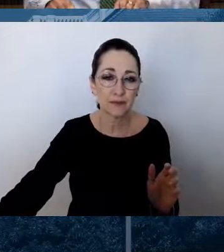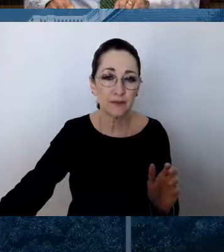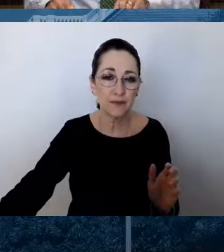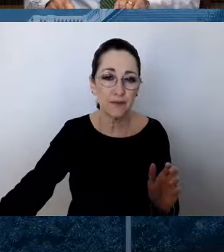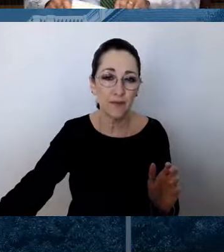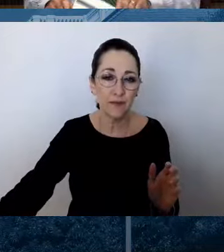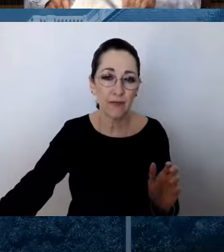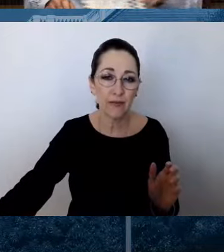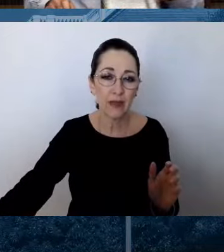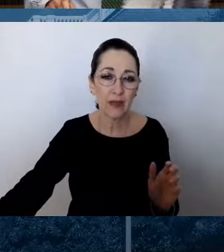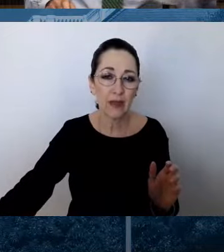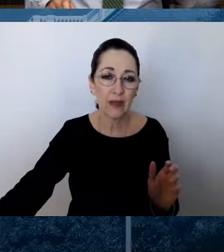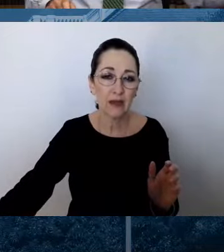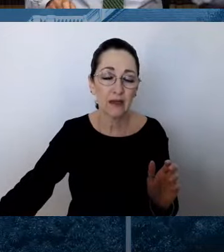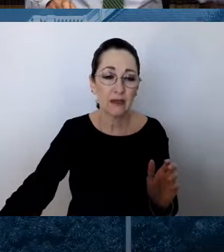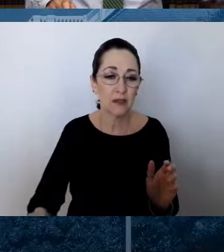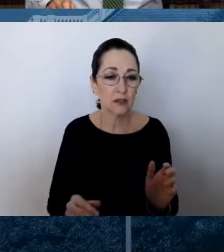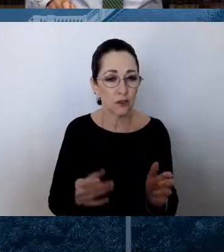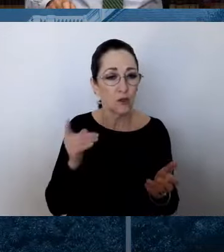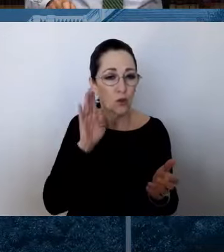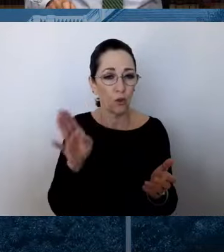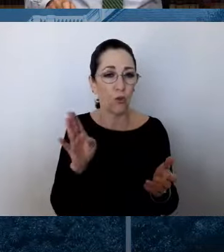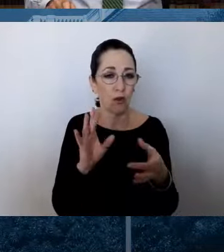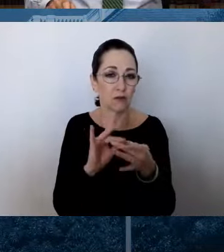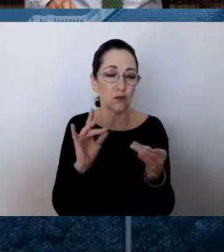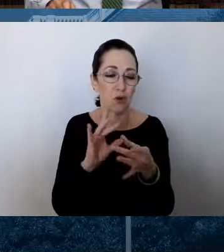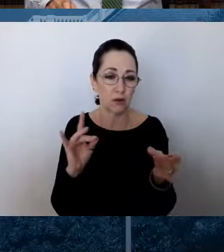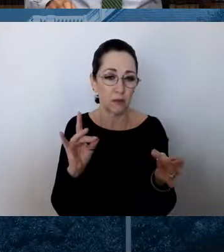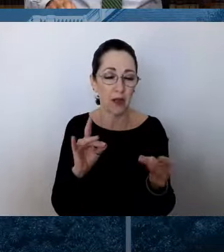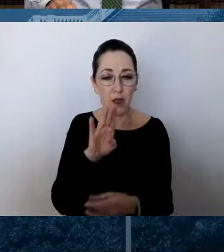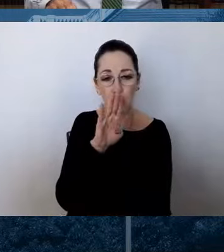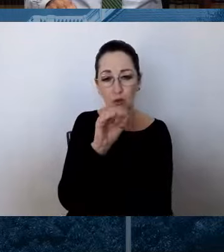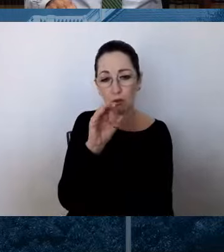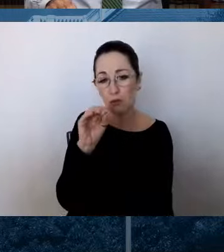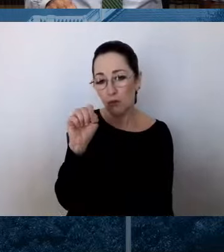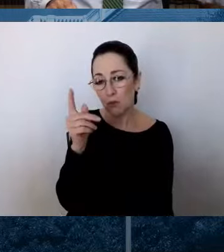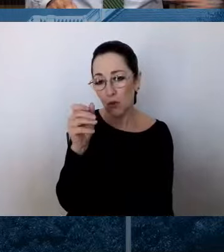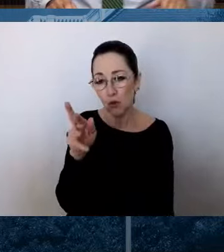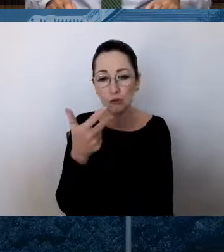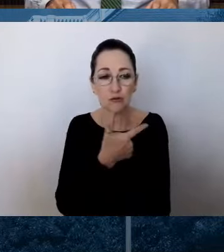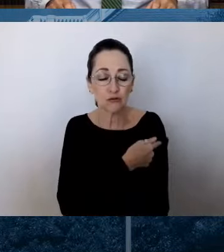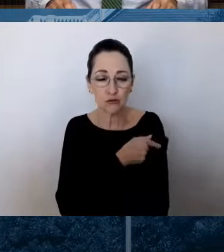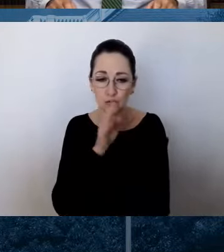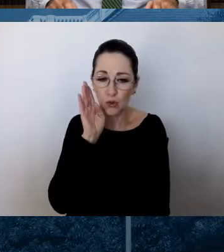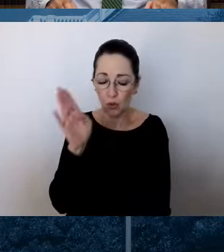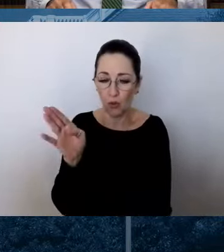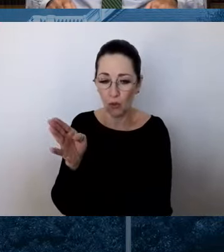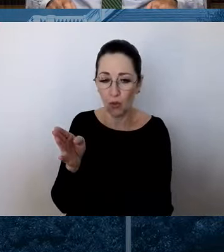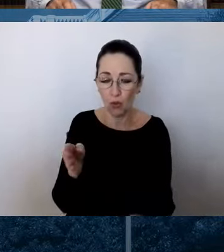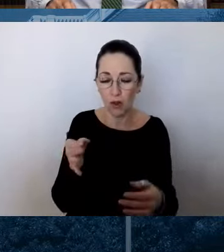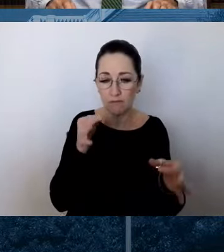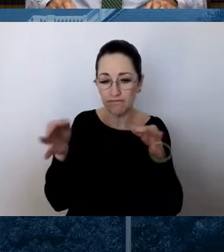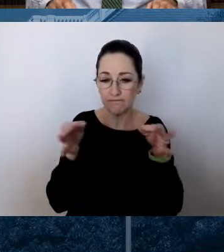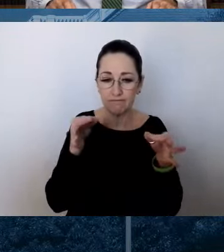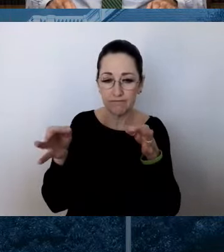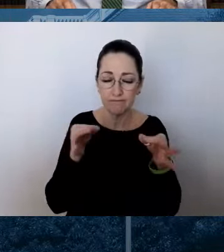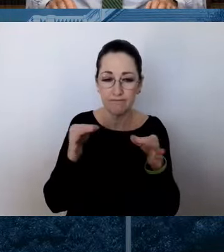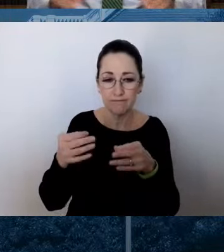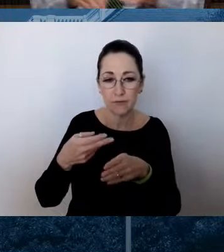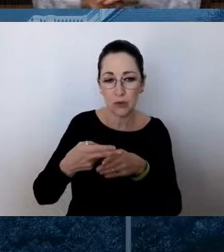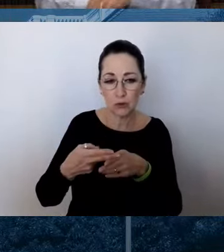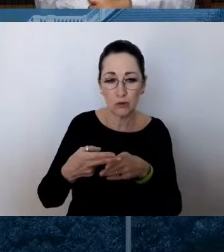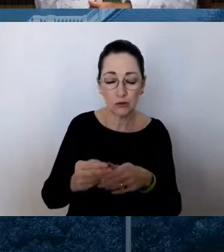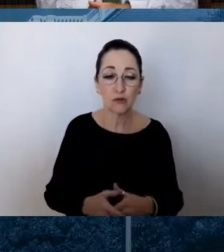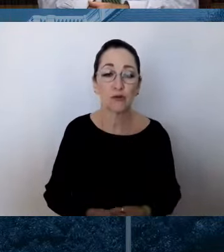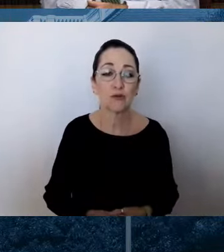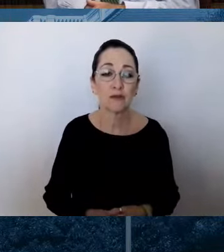boosters in a minute. But those vaccination rates are not even among various age groups. And